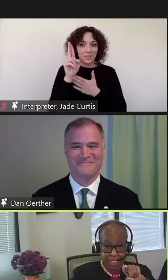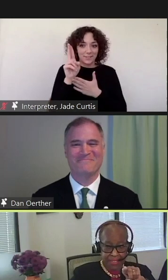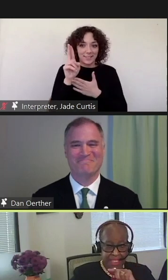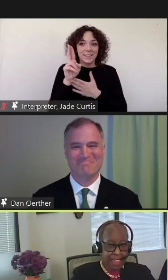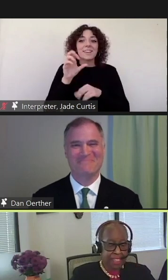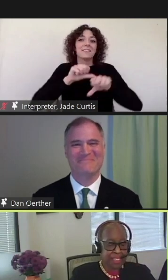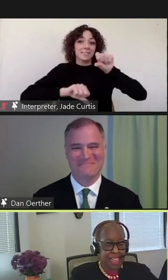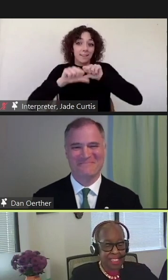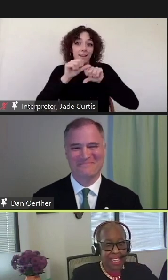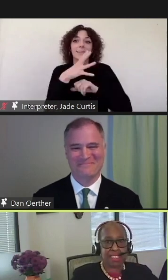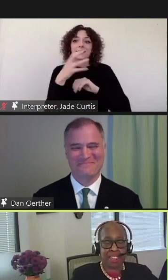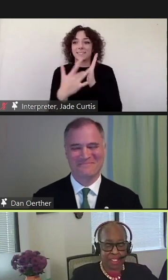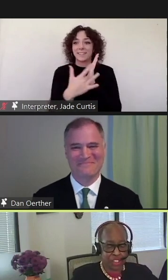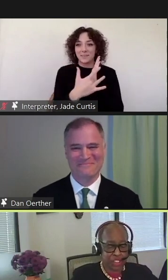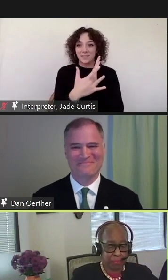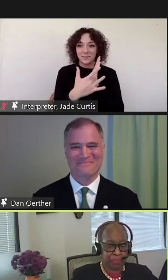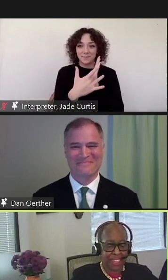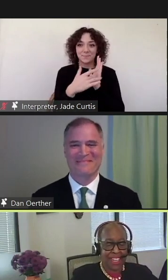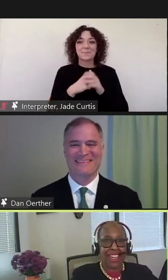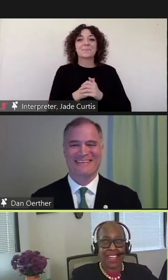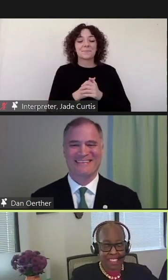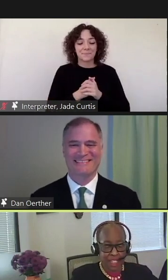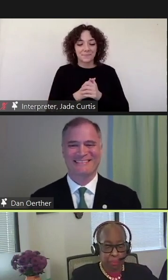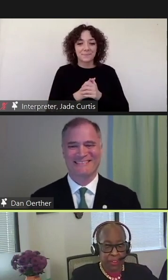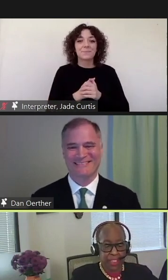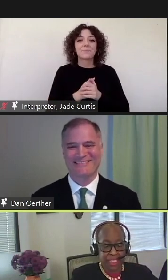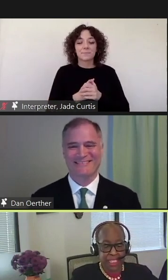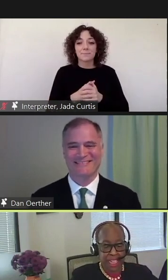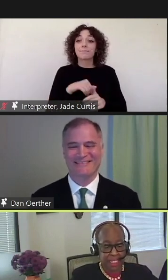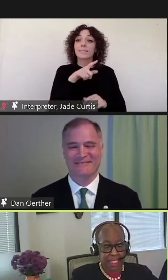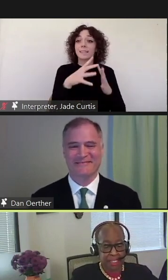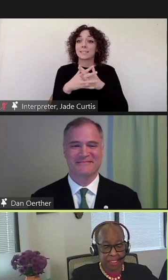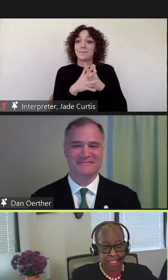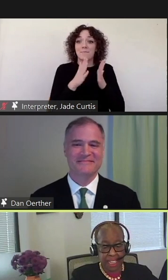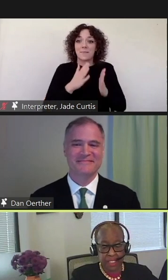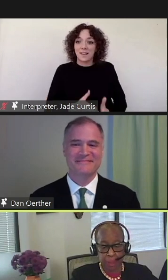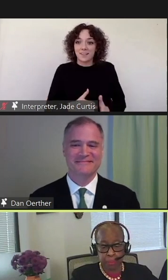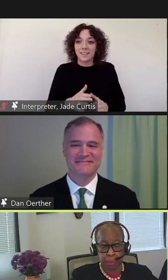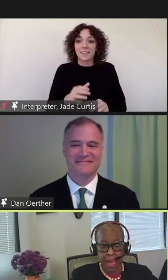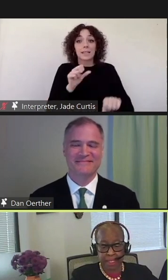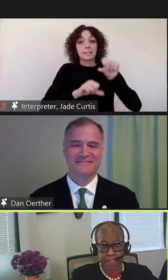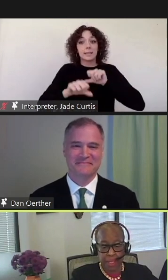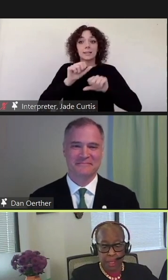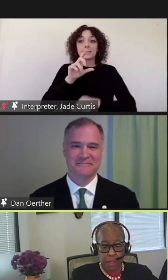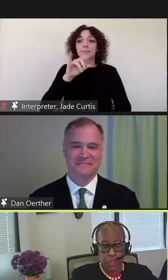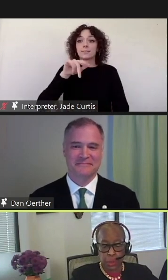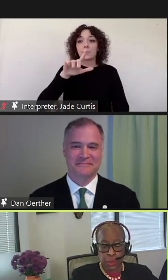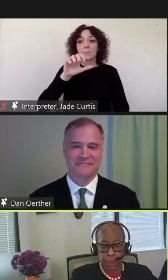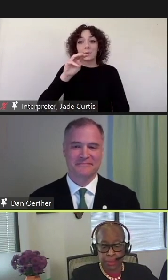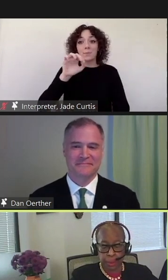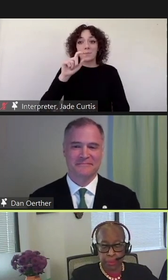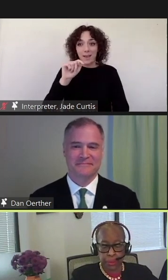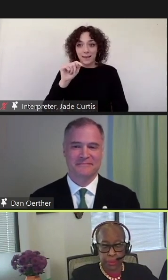University of Science and Technology. He is an American science diplomat,